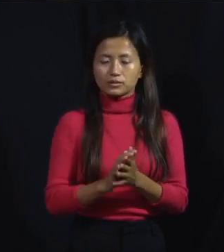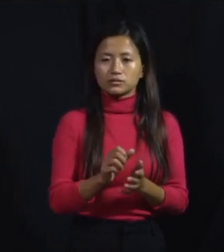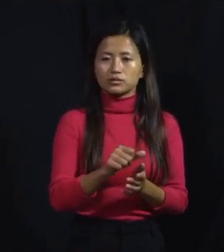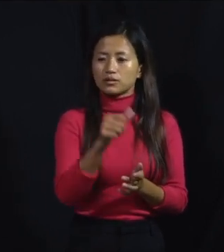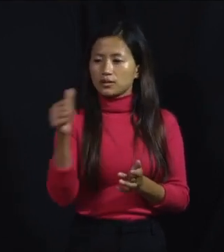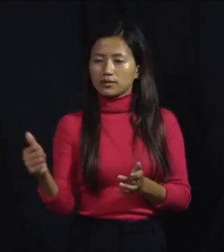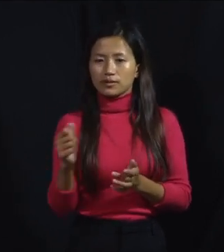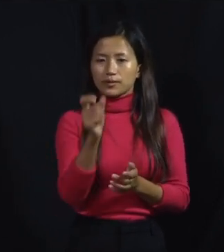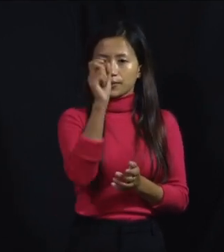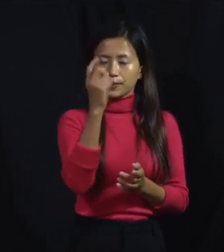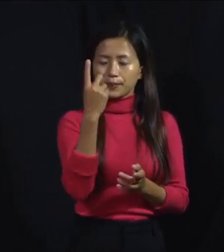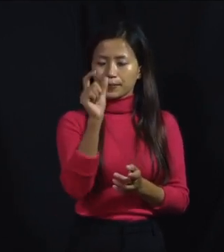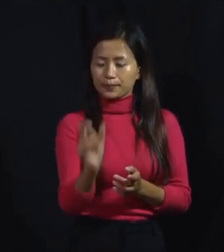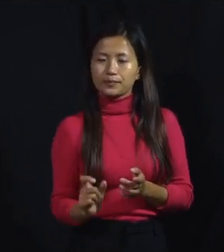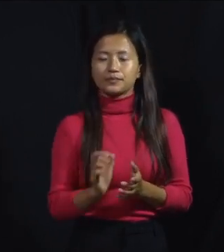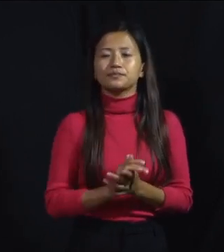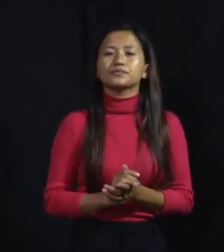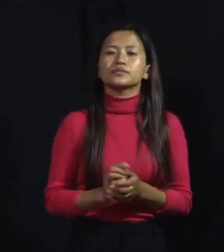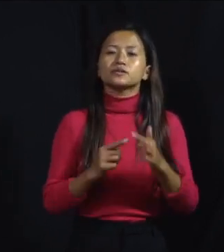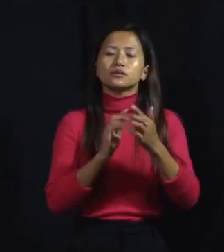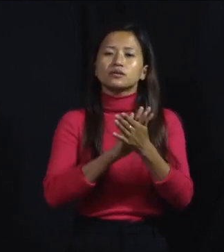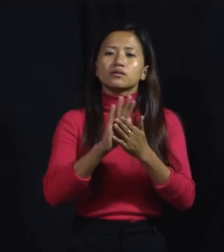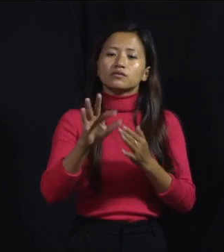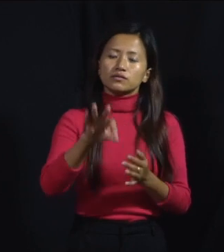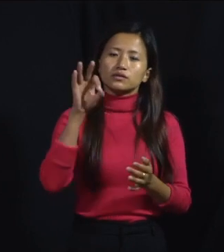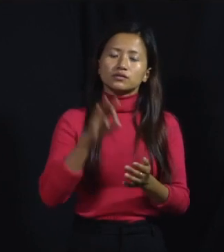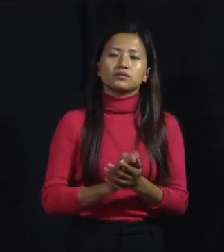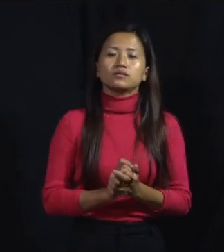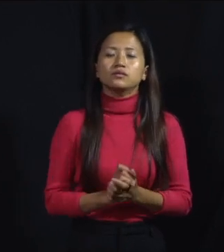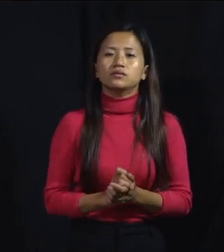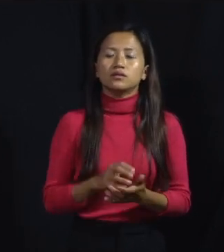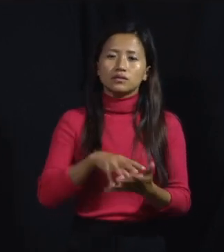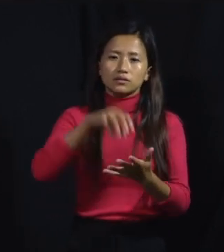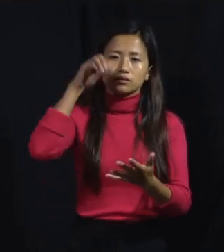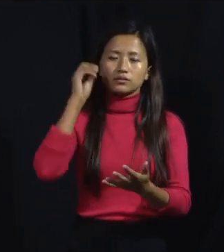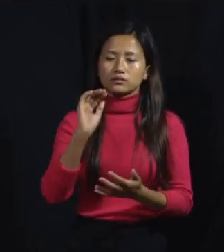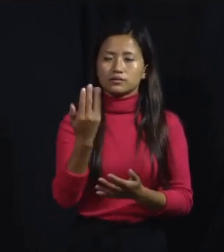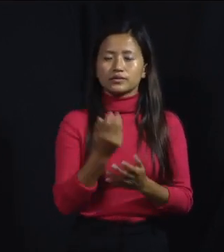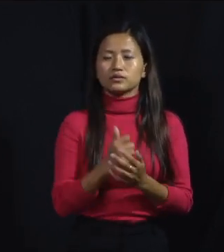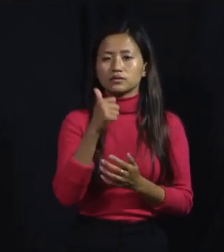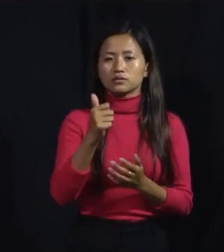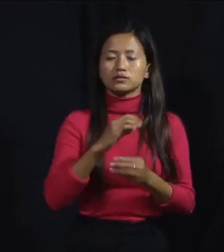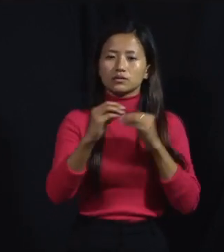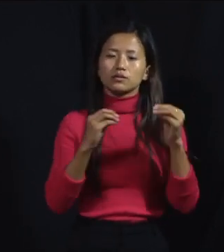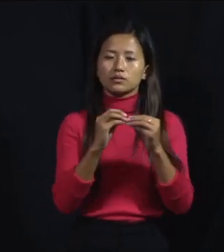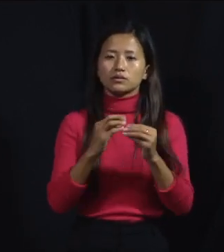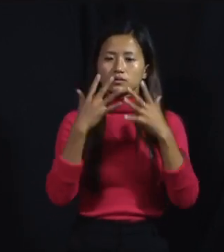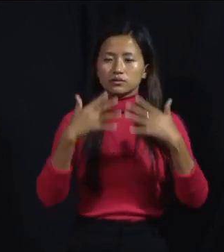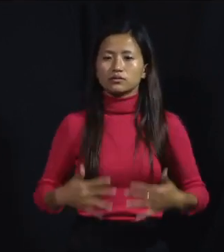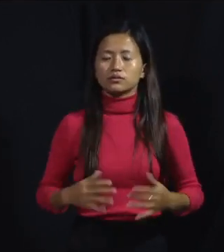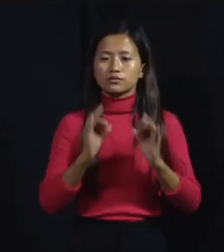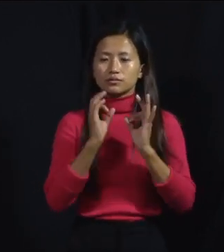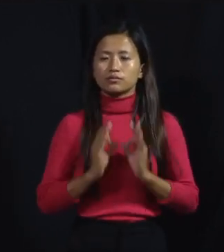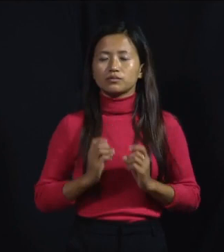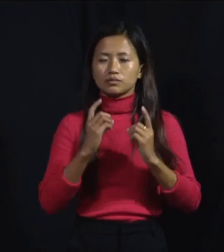also understand that in each theory or each finding, we also learn something good about the human